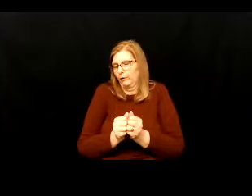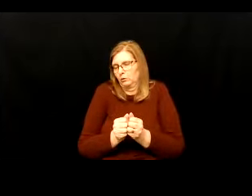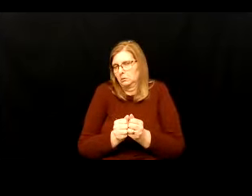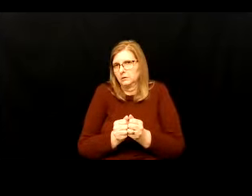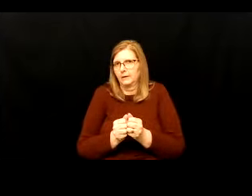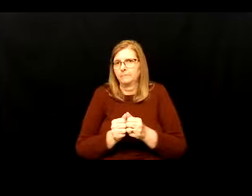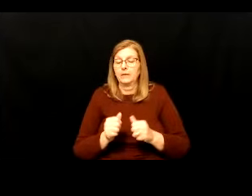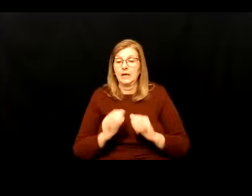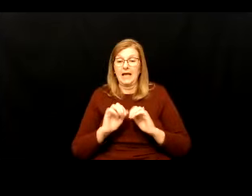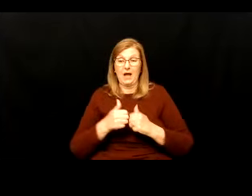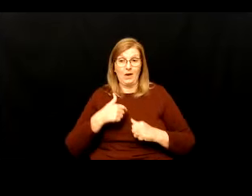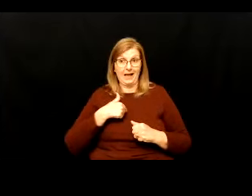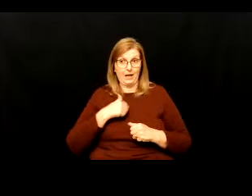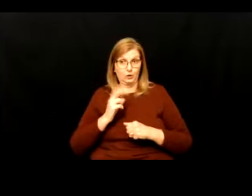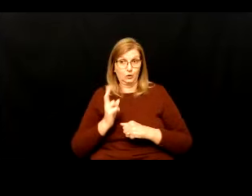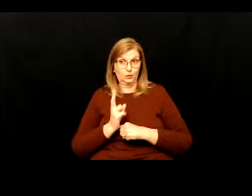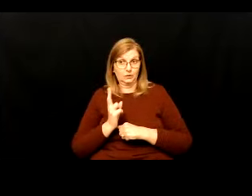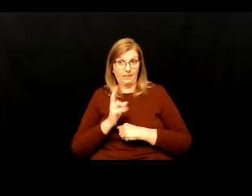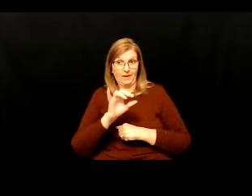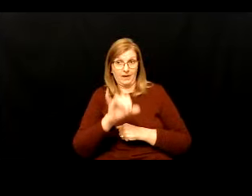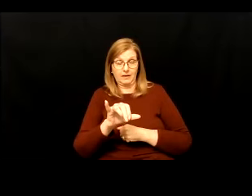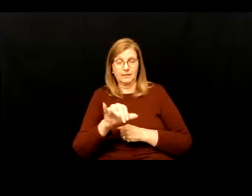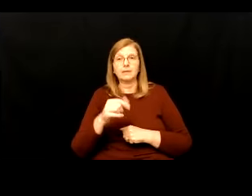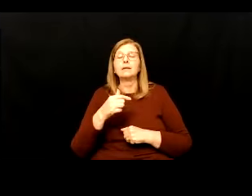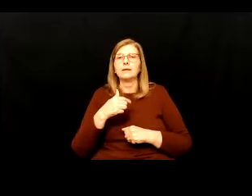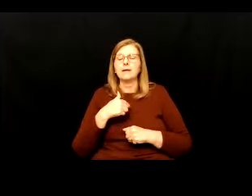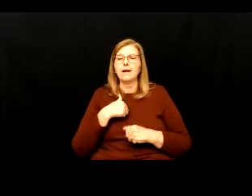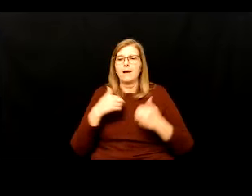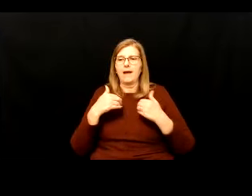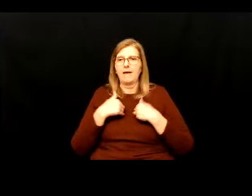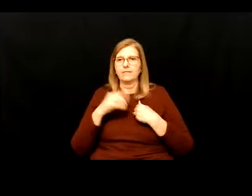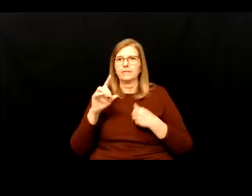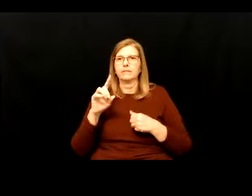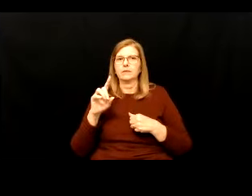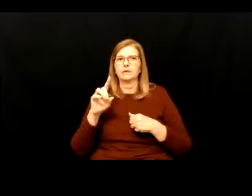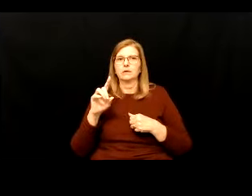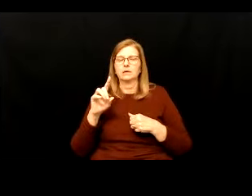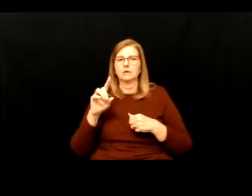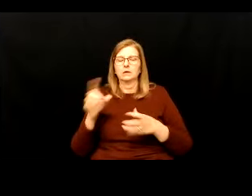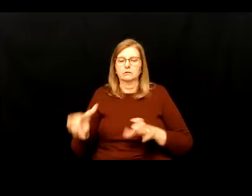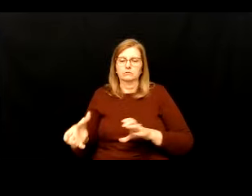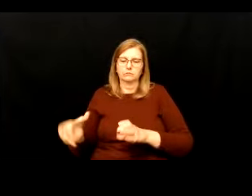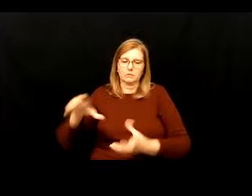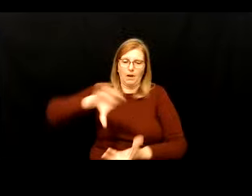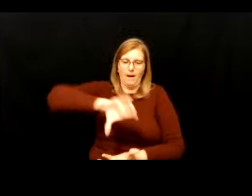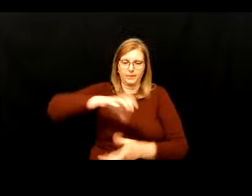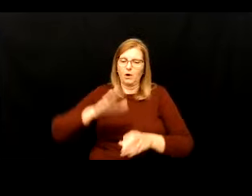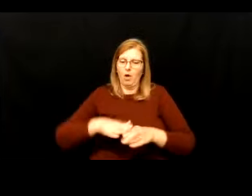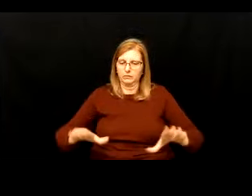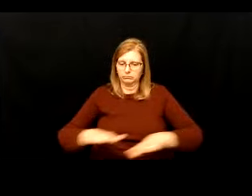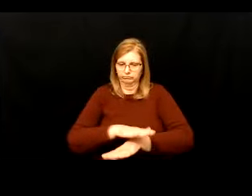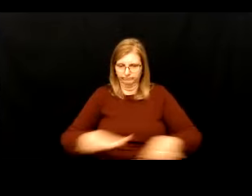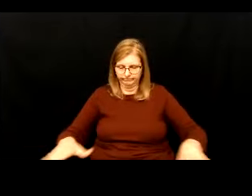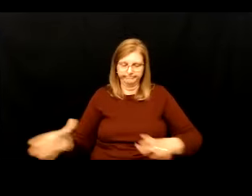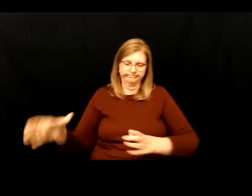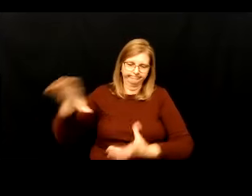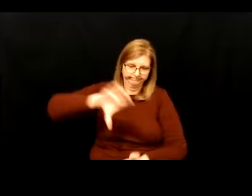The way I utilize this is I have them empty contents onto their workspace. I have